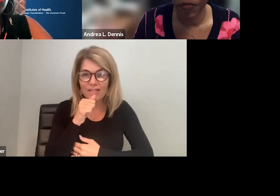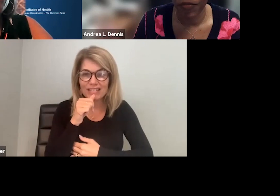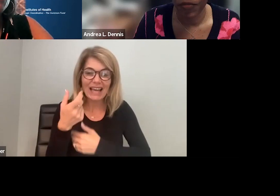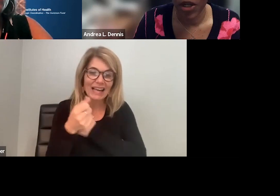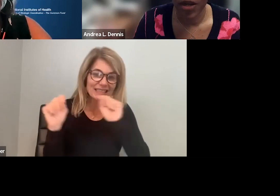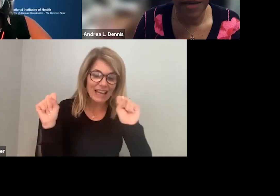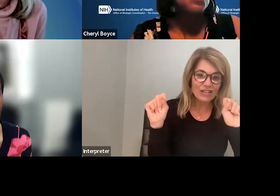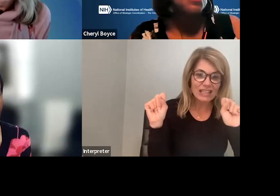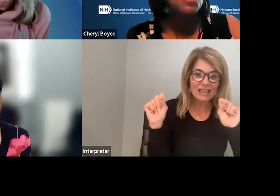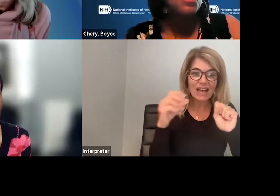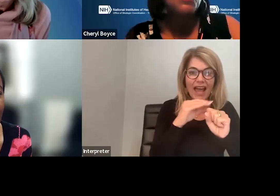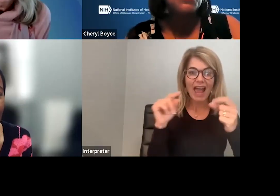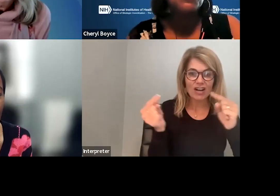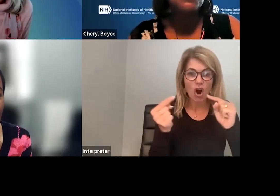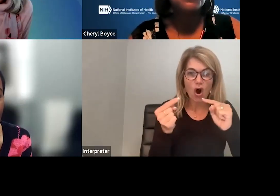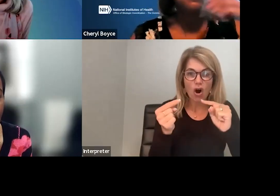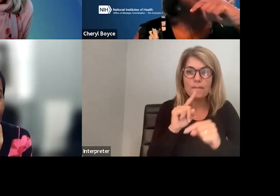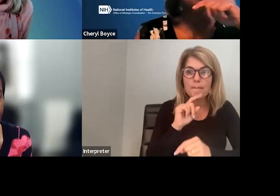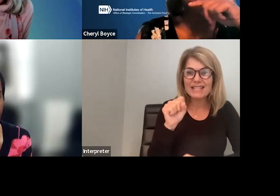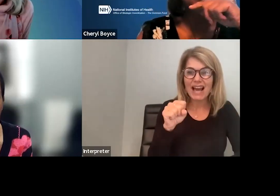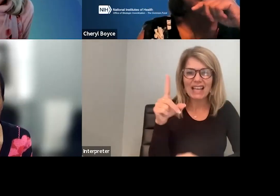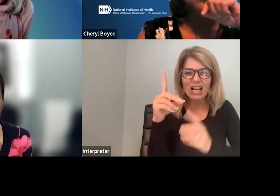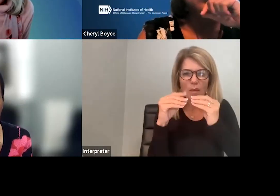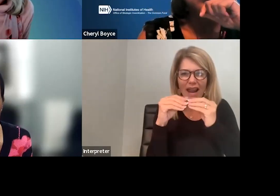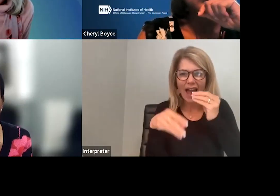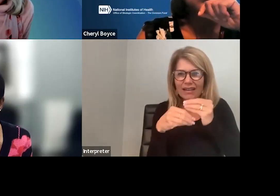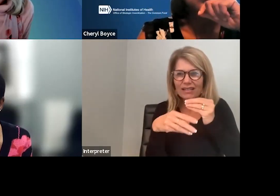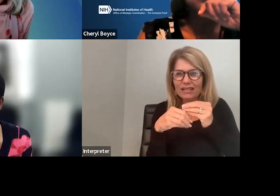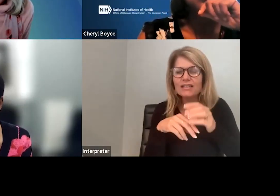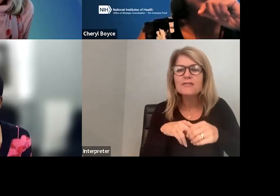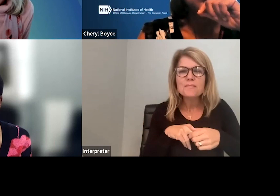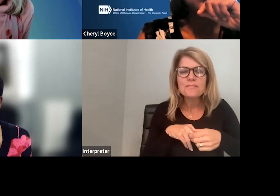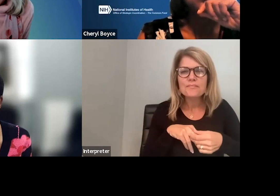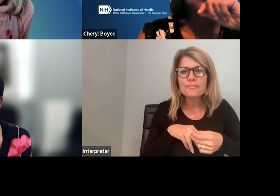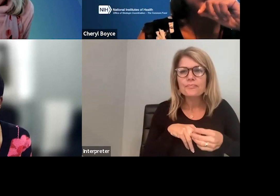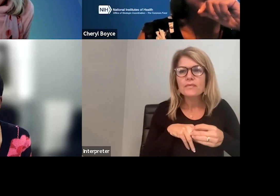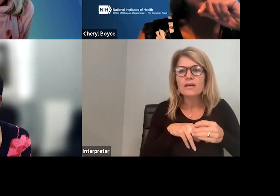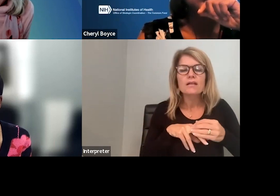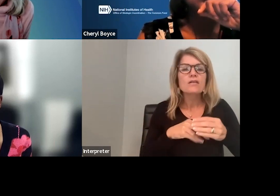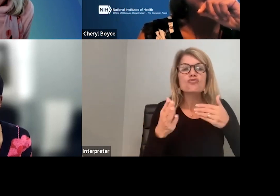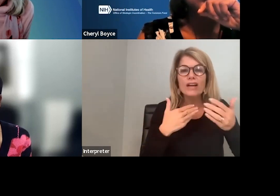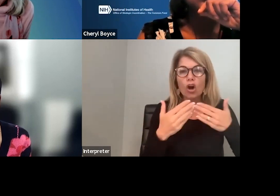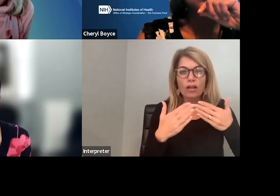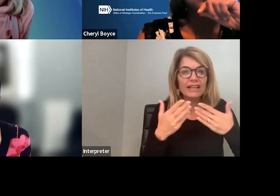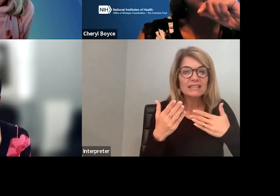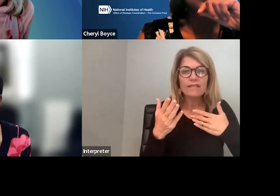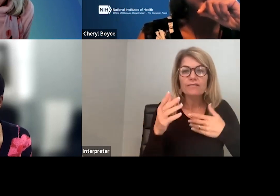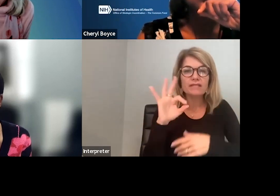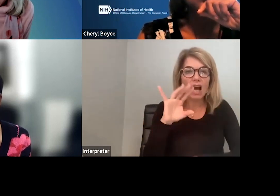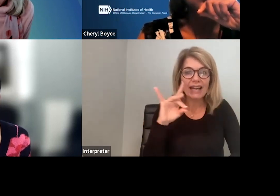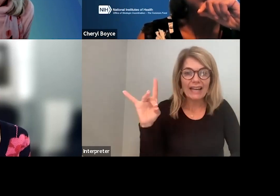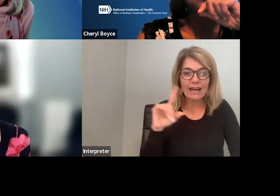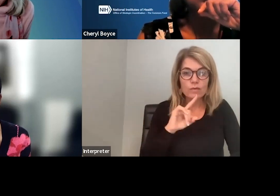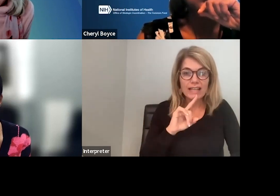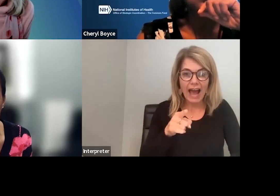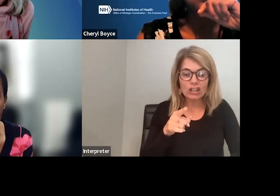and harm. I'm sorry, let me just say one more thing. I think even regardless of what 988 actually does in